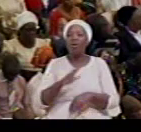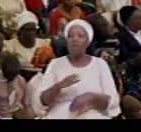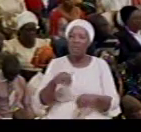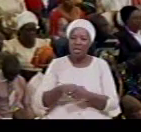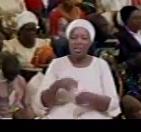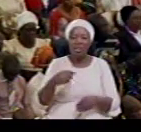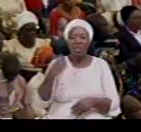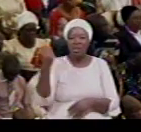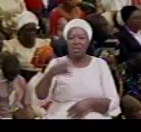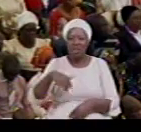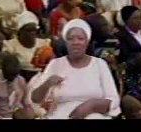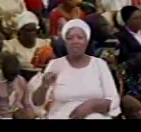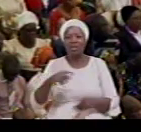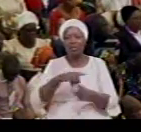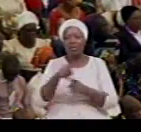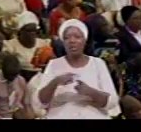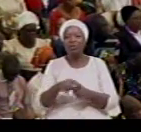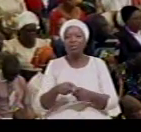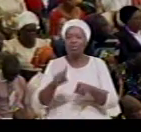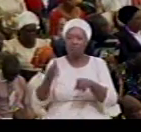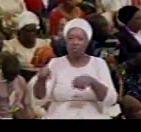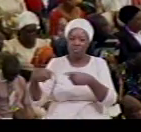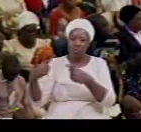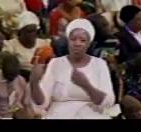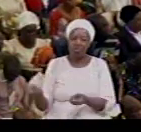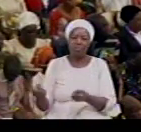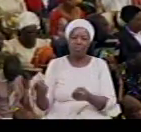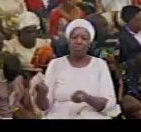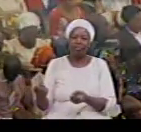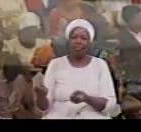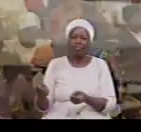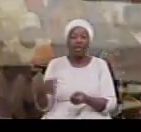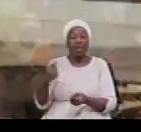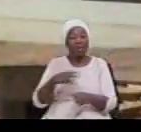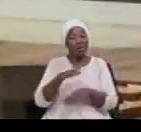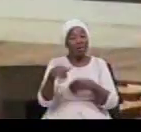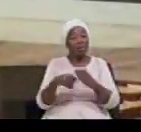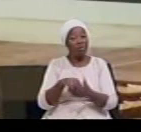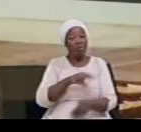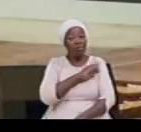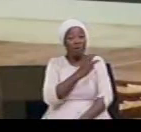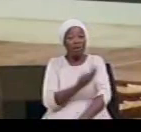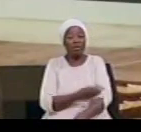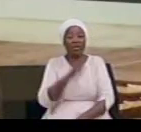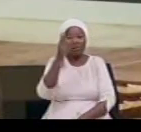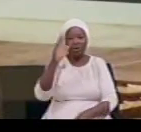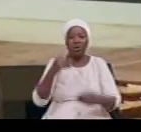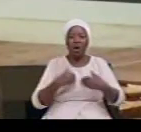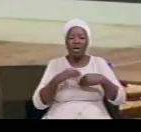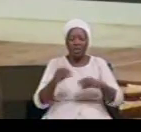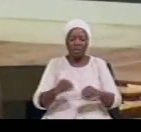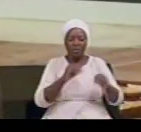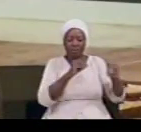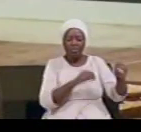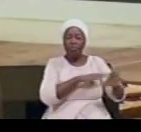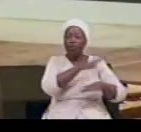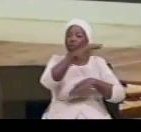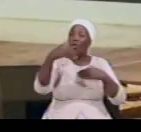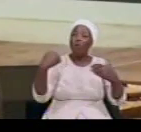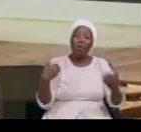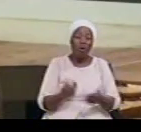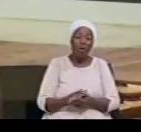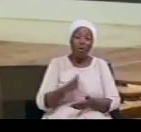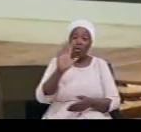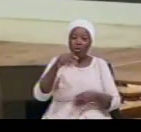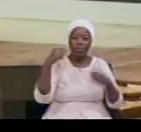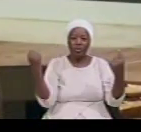when you cross over? The Almighty God has laid all your iniquities on him,